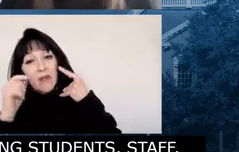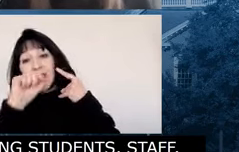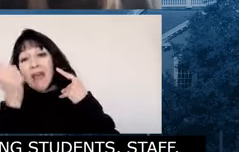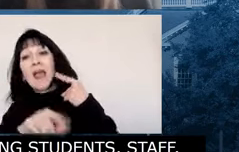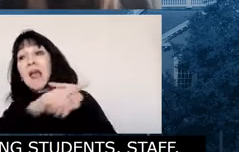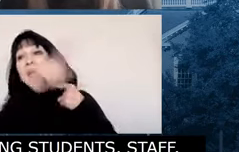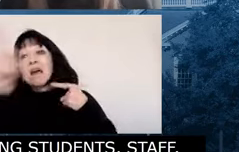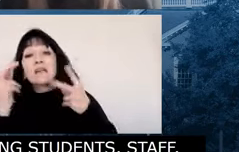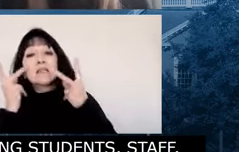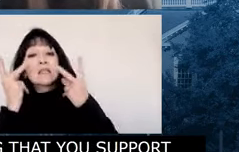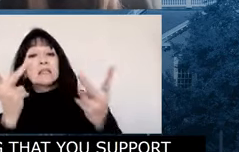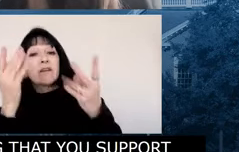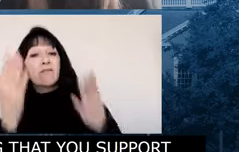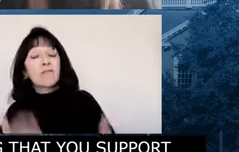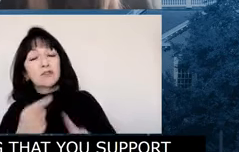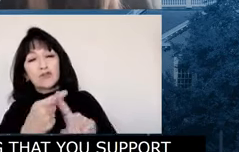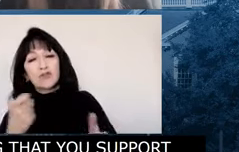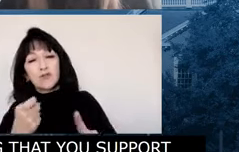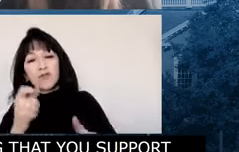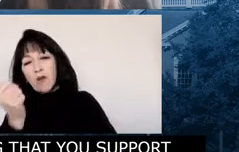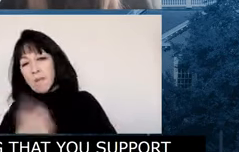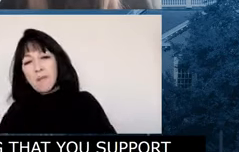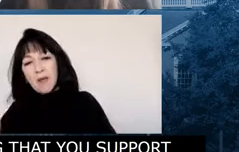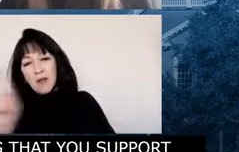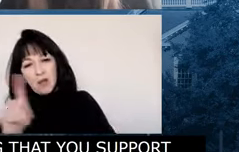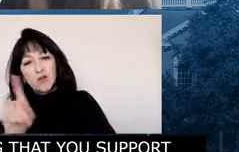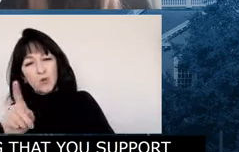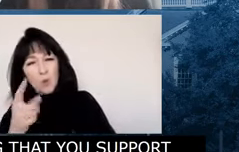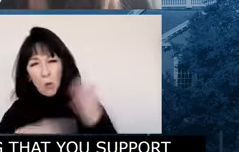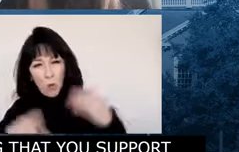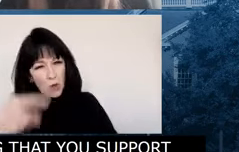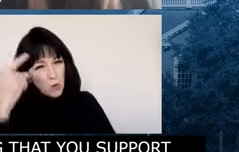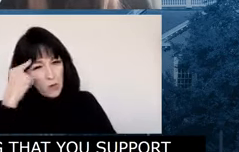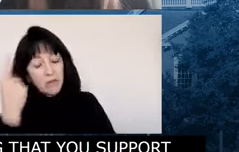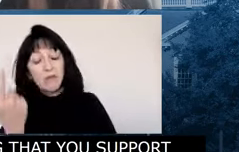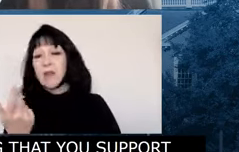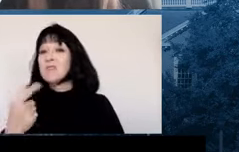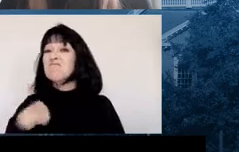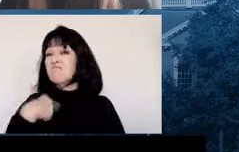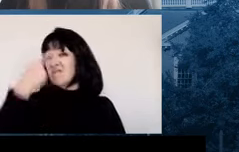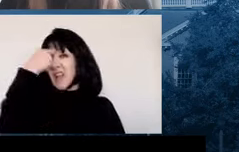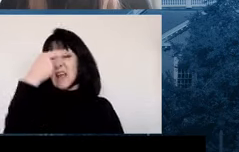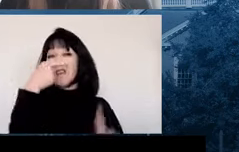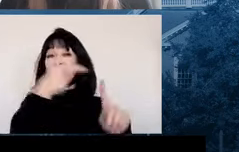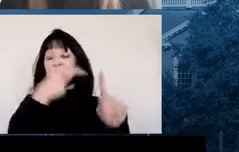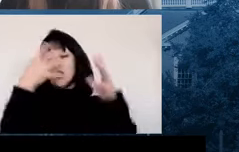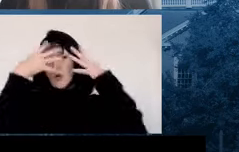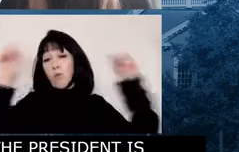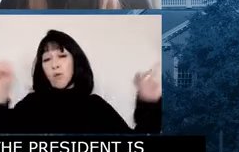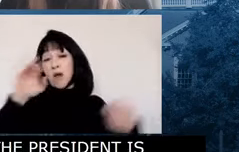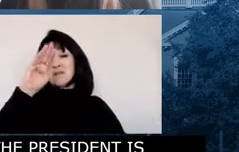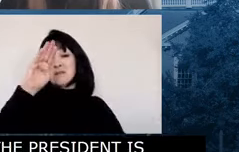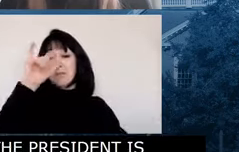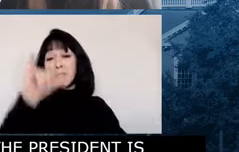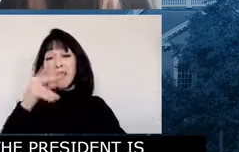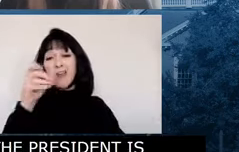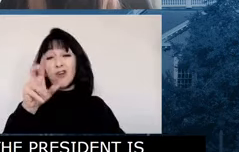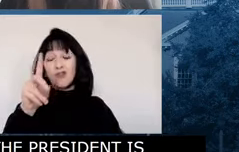I think President Brainerd is doing what he thinks is necessary to protect his teachers,